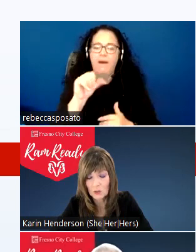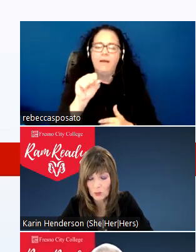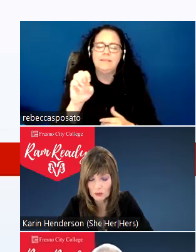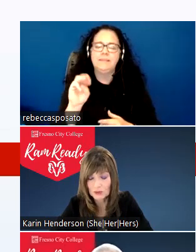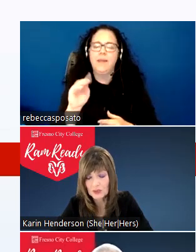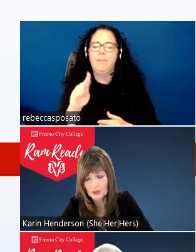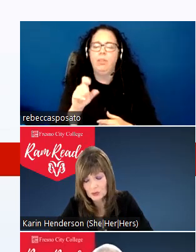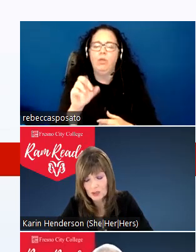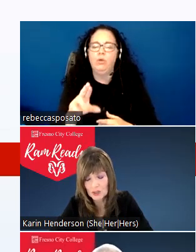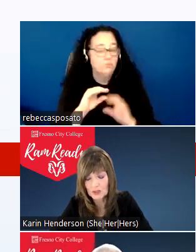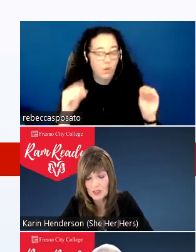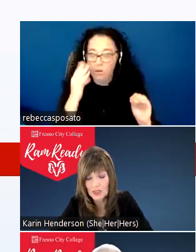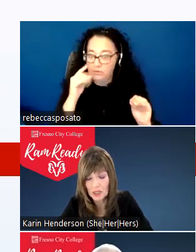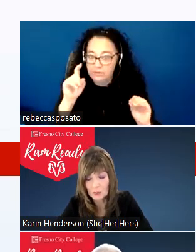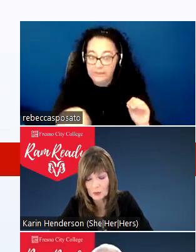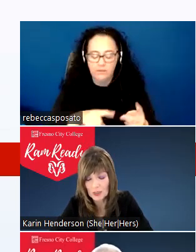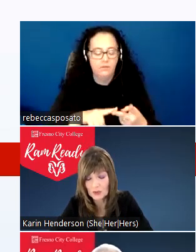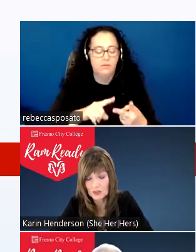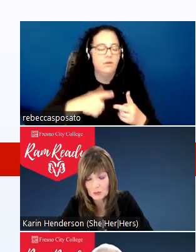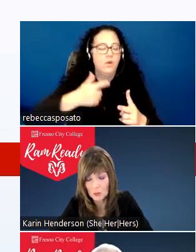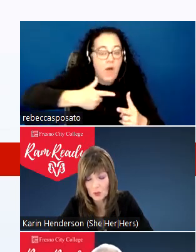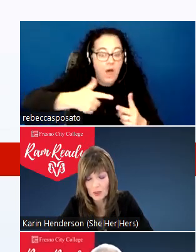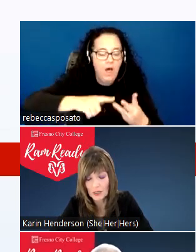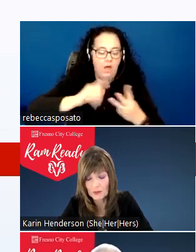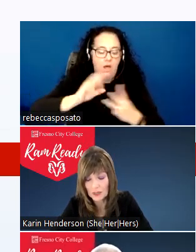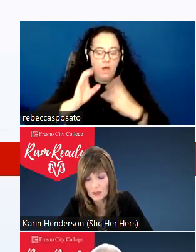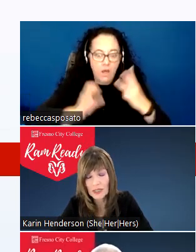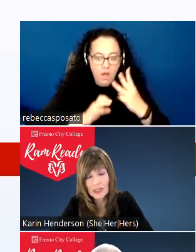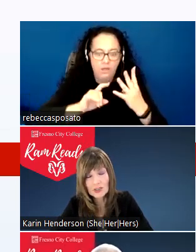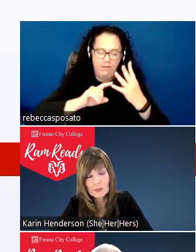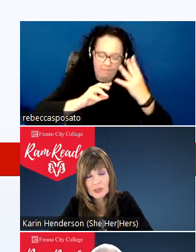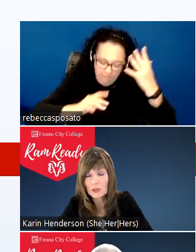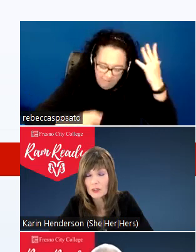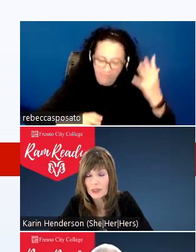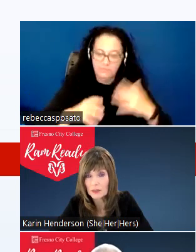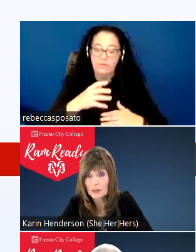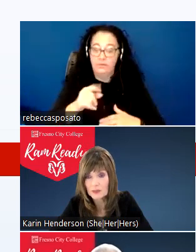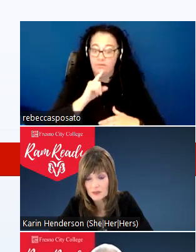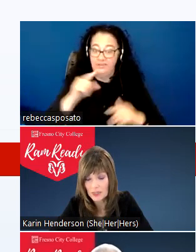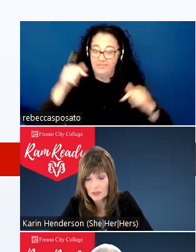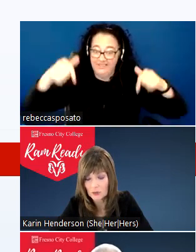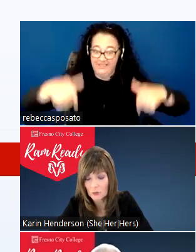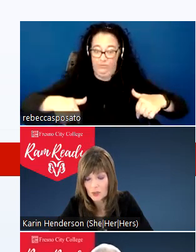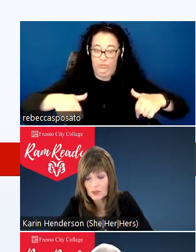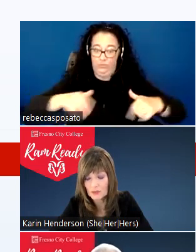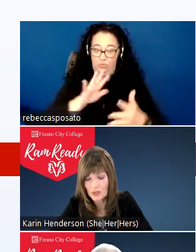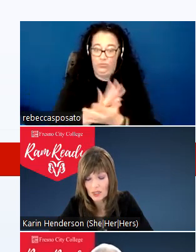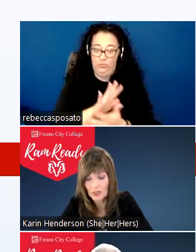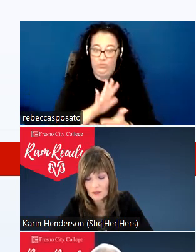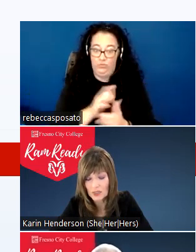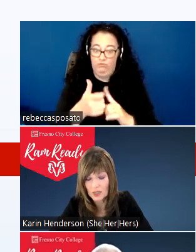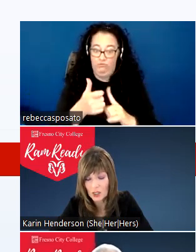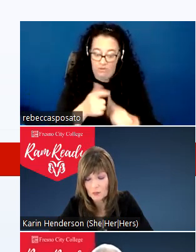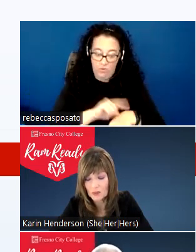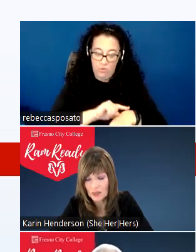needed, welders, construction graduates, and more. And they're going to actually be here on campus from 1 to